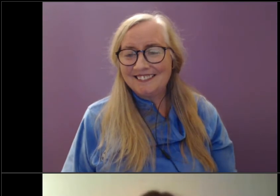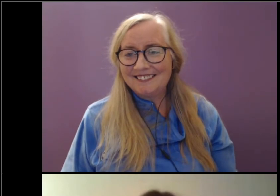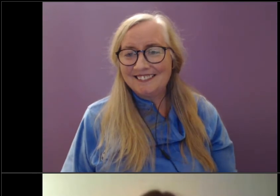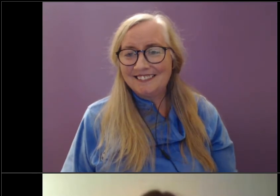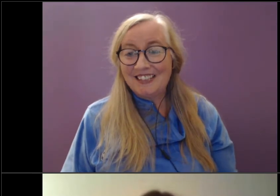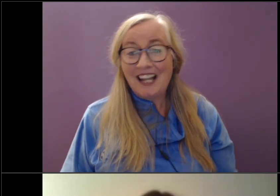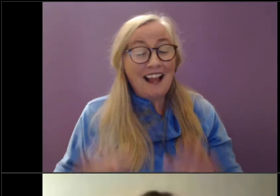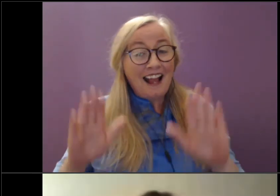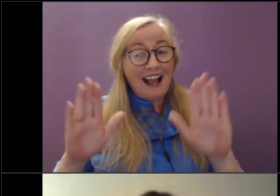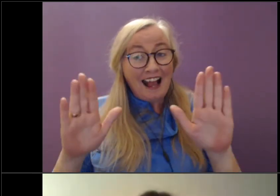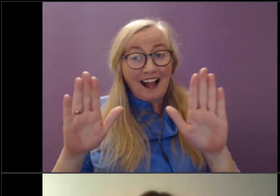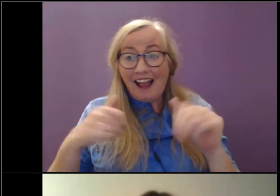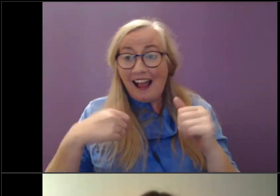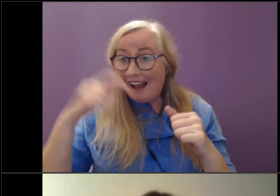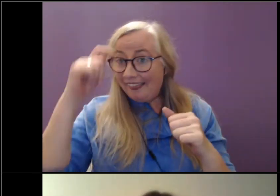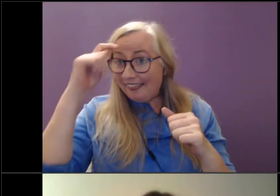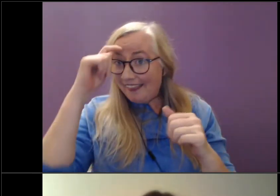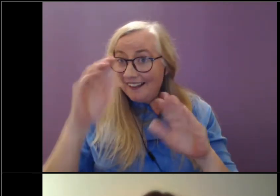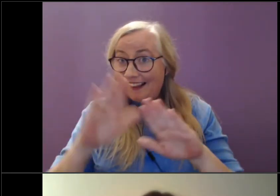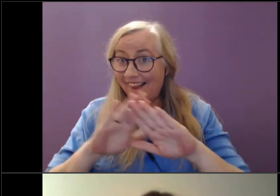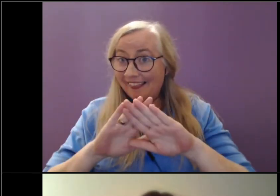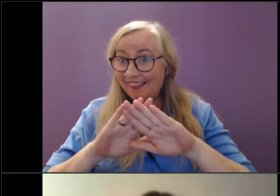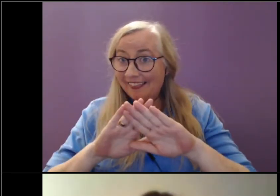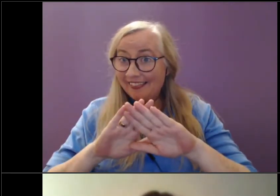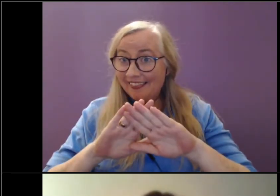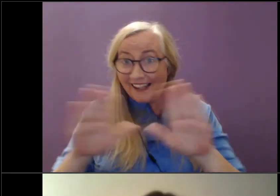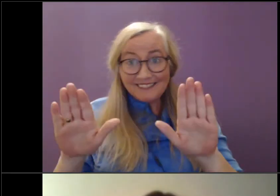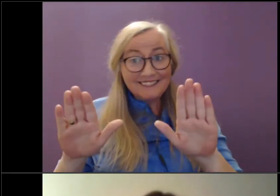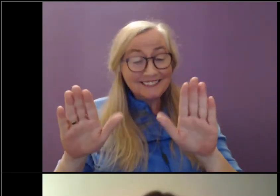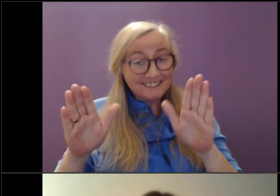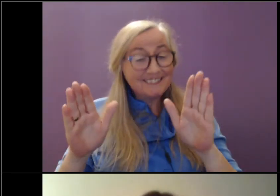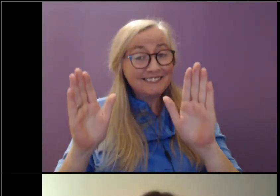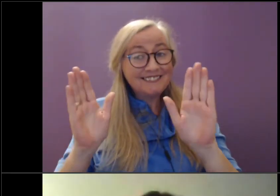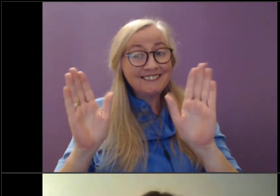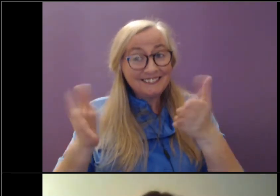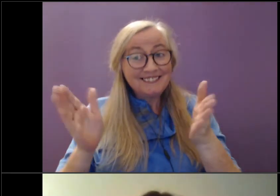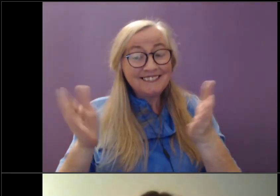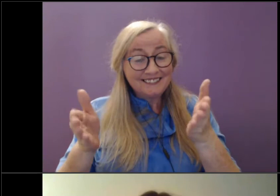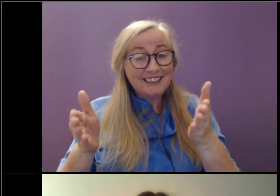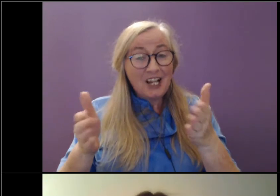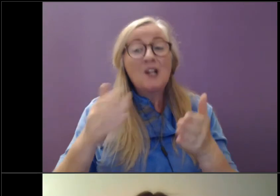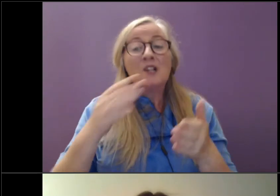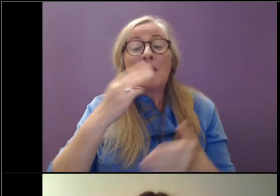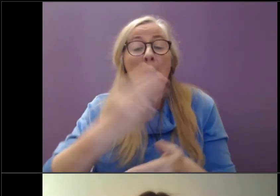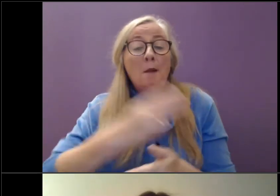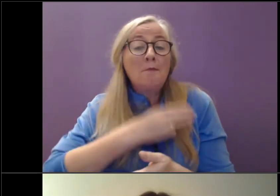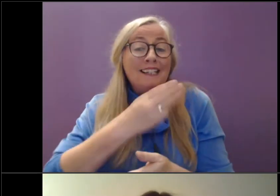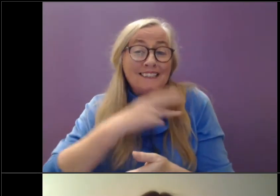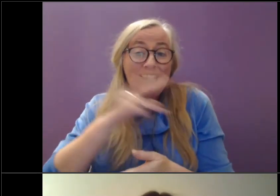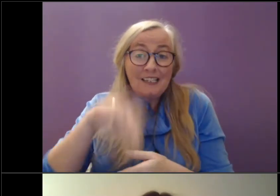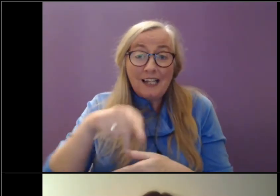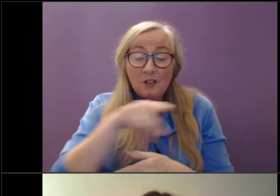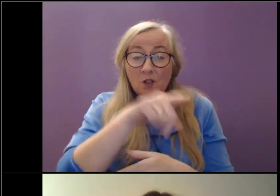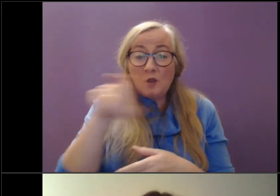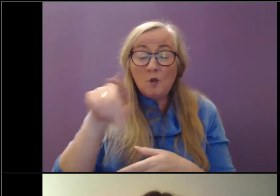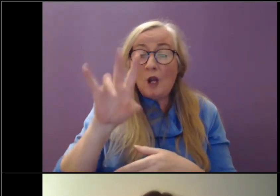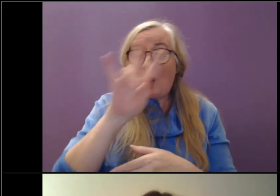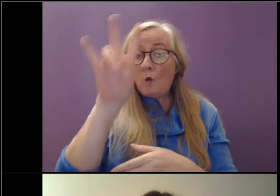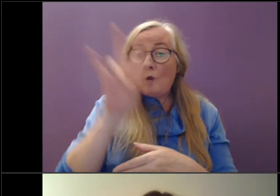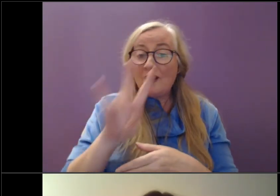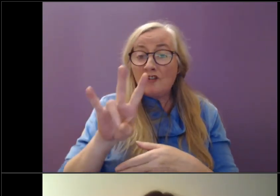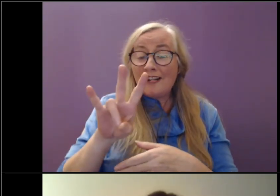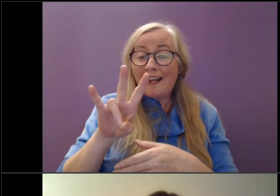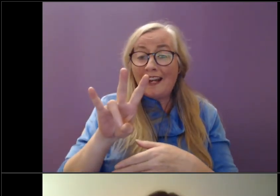I think that is us. Okay, if people could complete the questionnaire at the end, that would